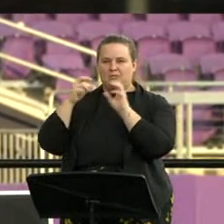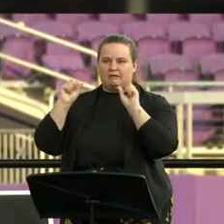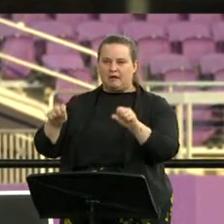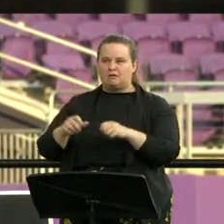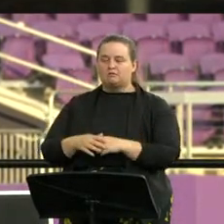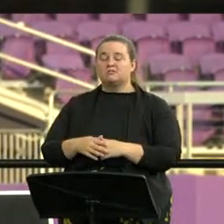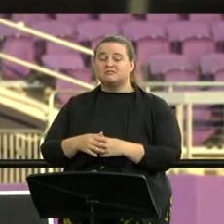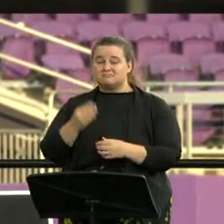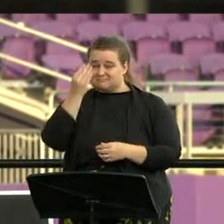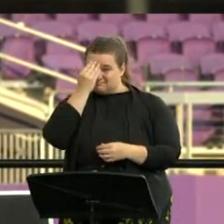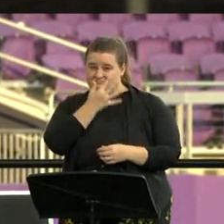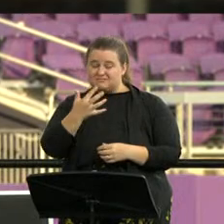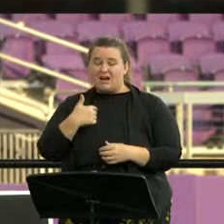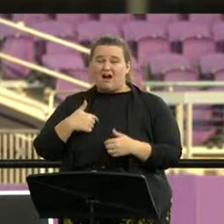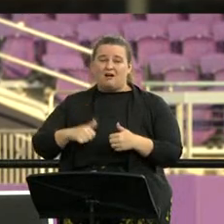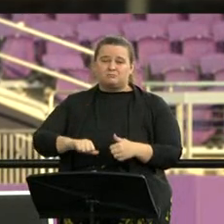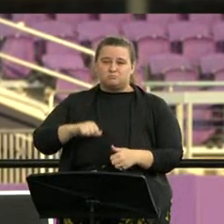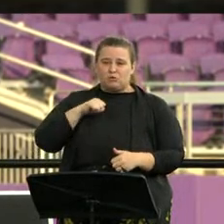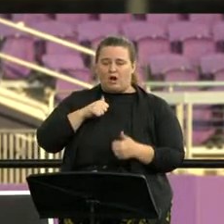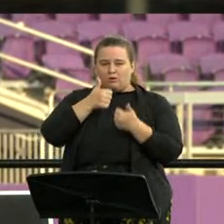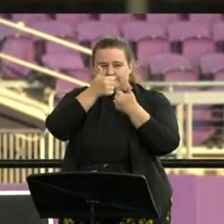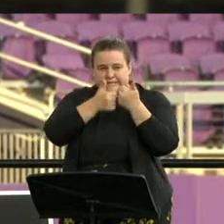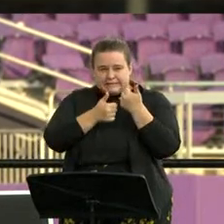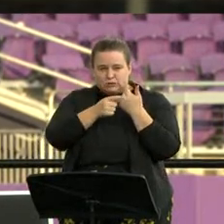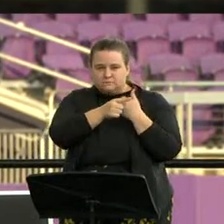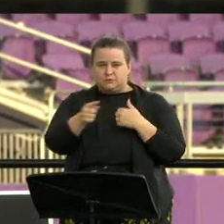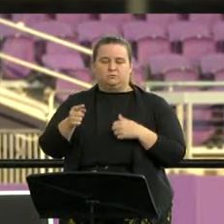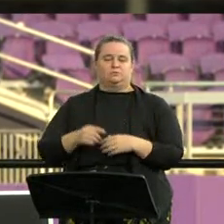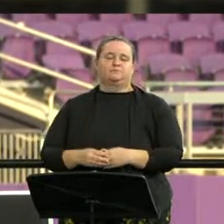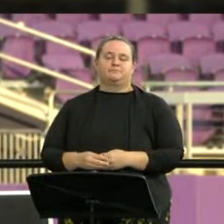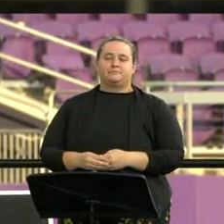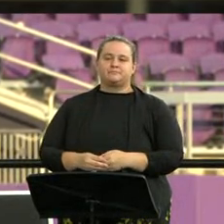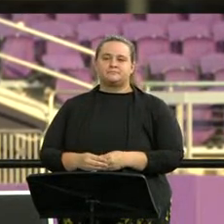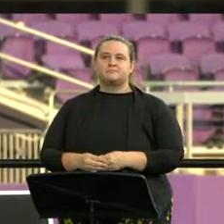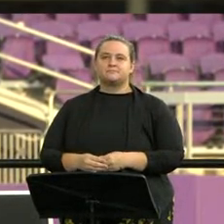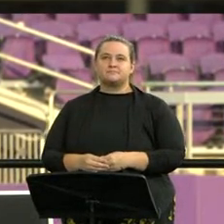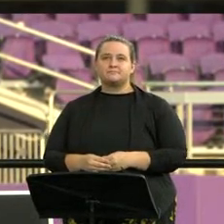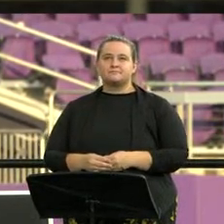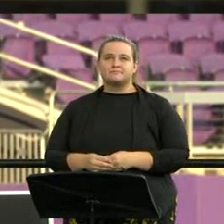I am proud of each and every one of you.